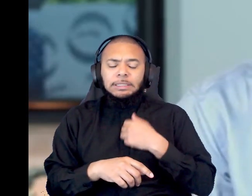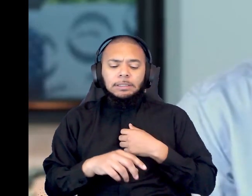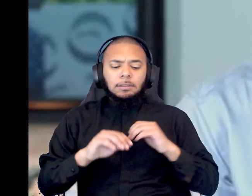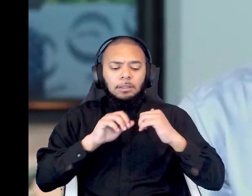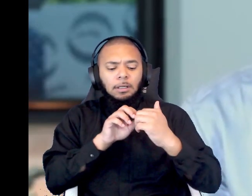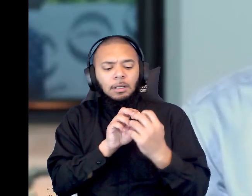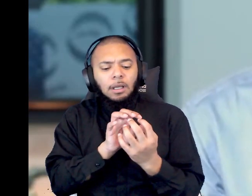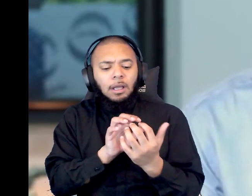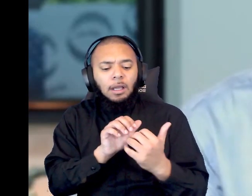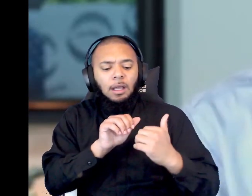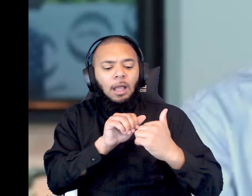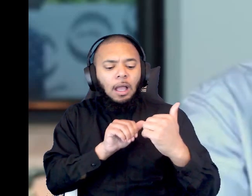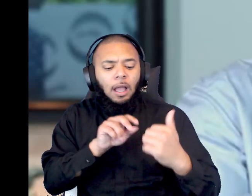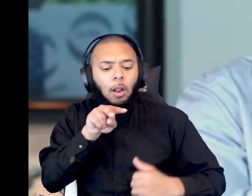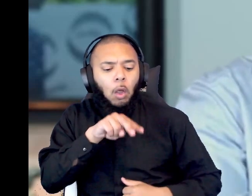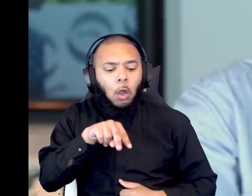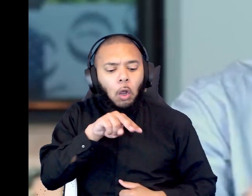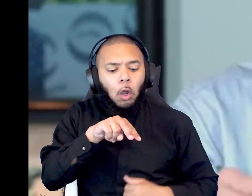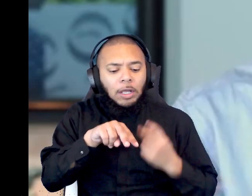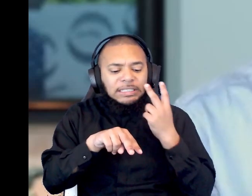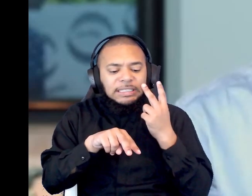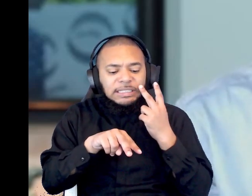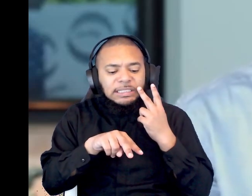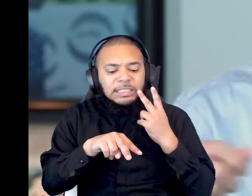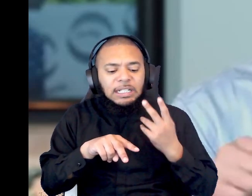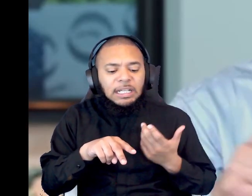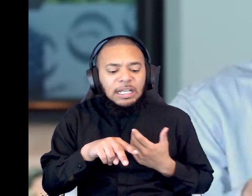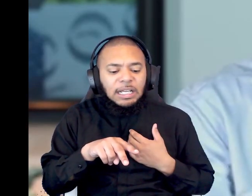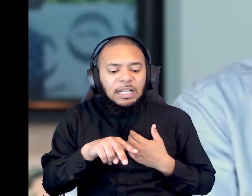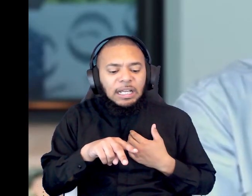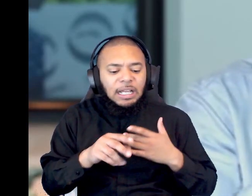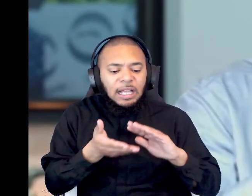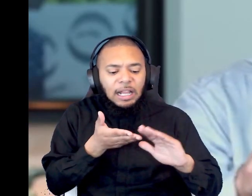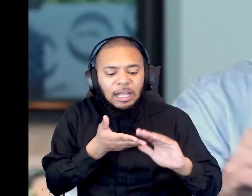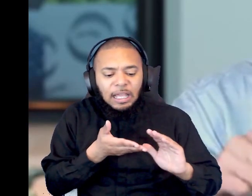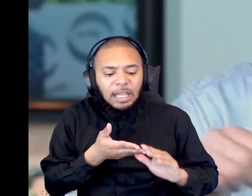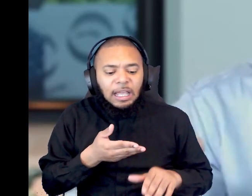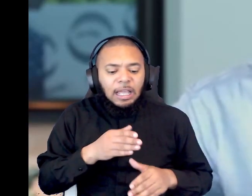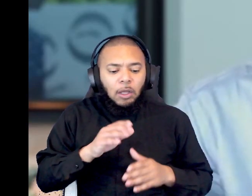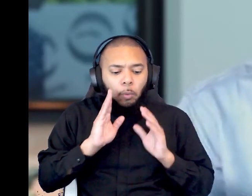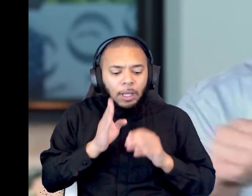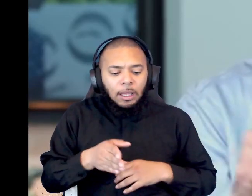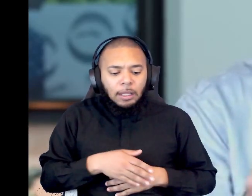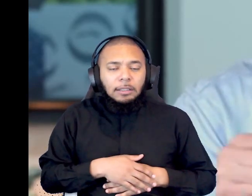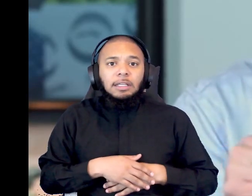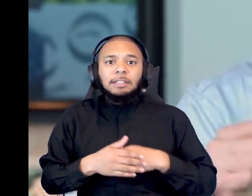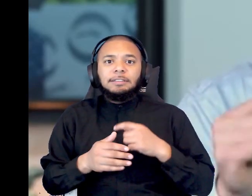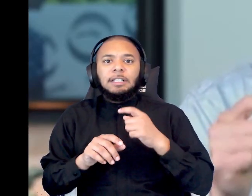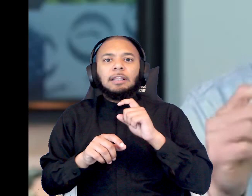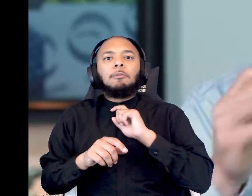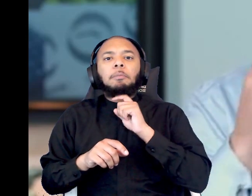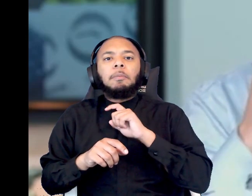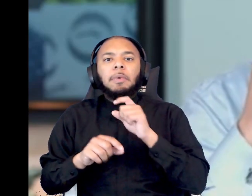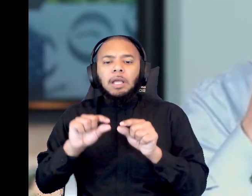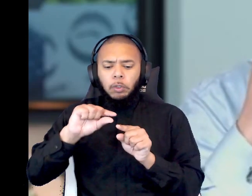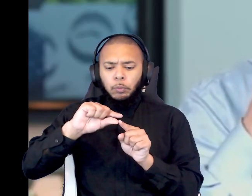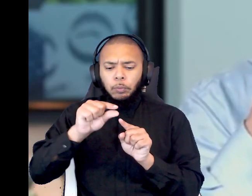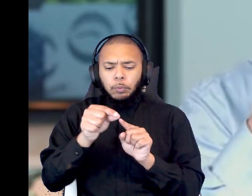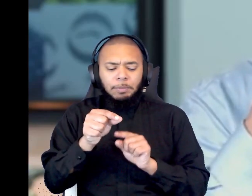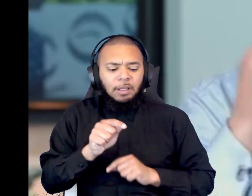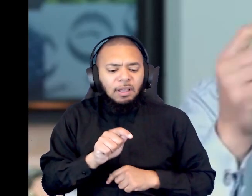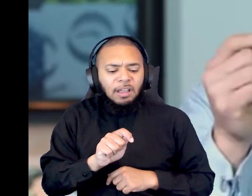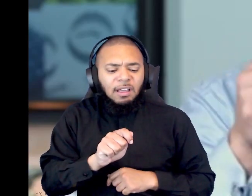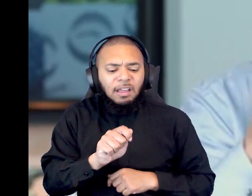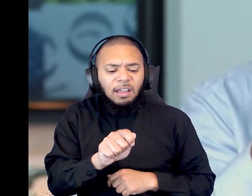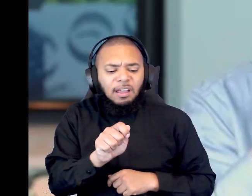looks inside, pokes it with, the little metal pieces to make sure that all the bones are